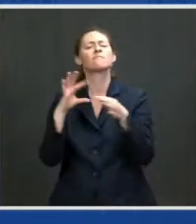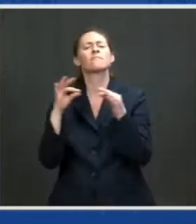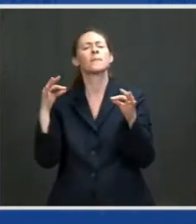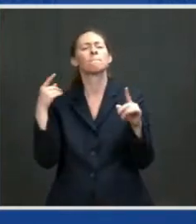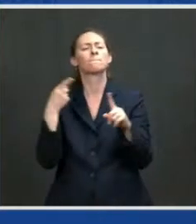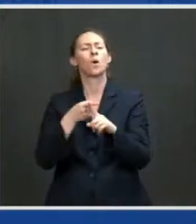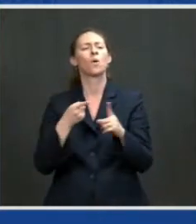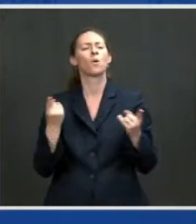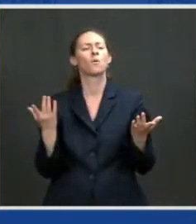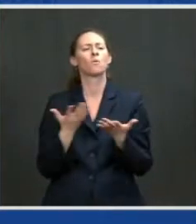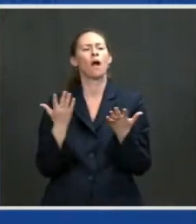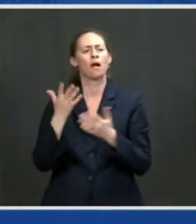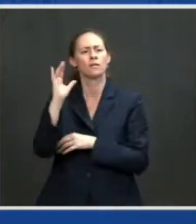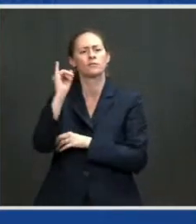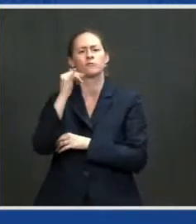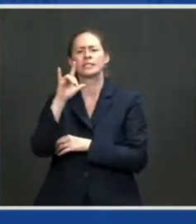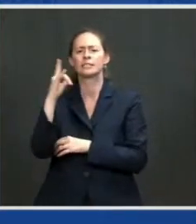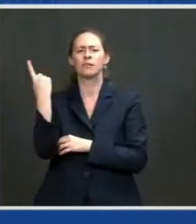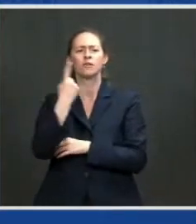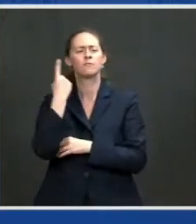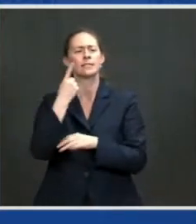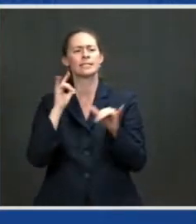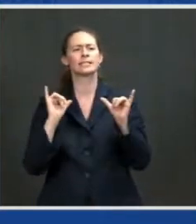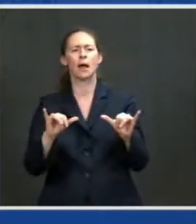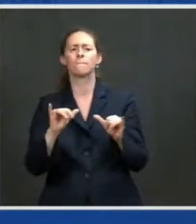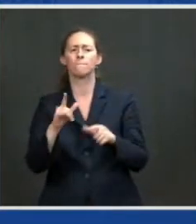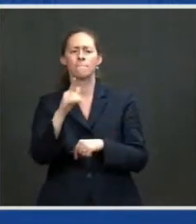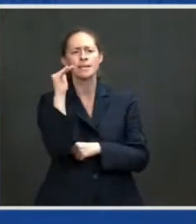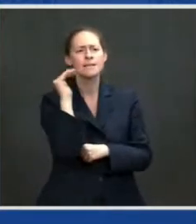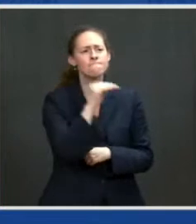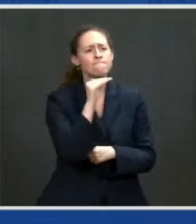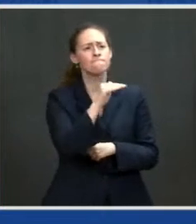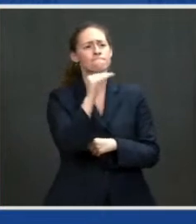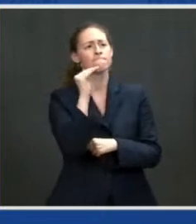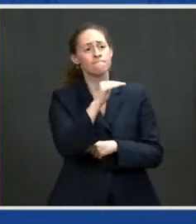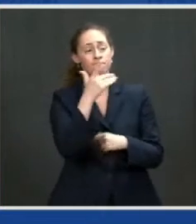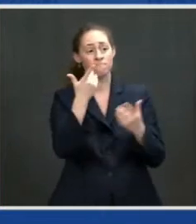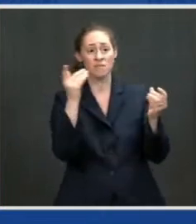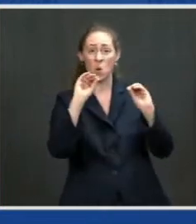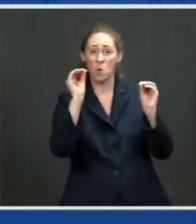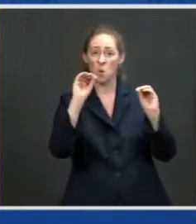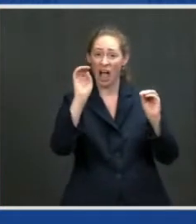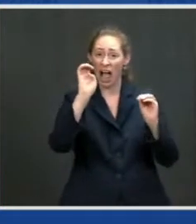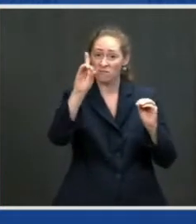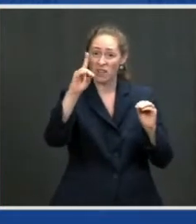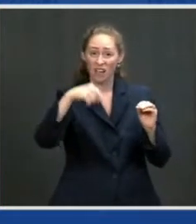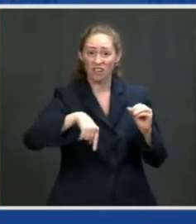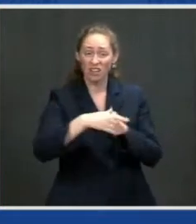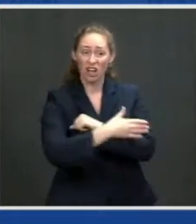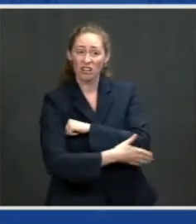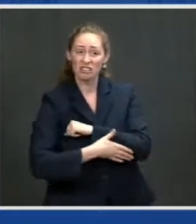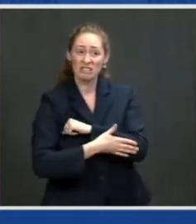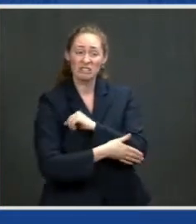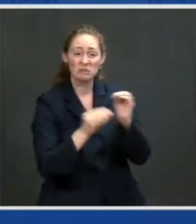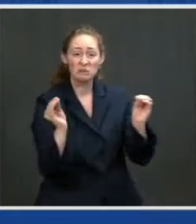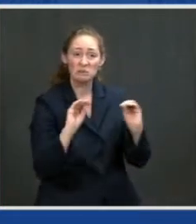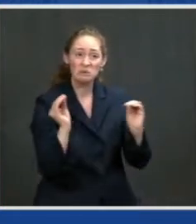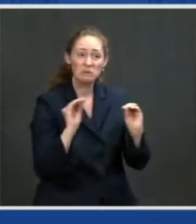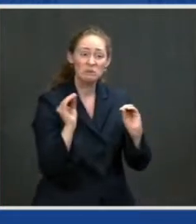refrain. Joey, any nation that out-educates us is going to outcompete